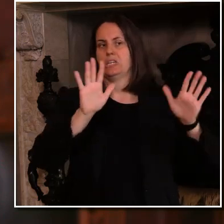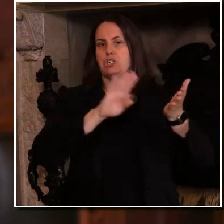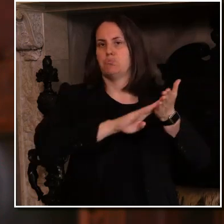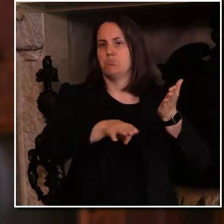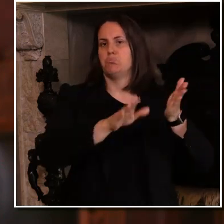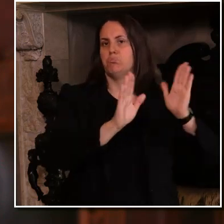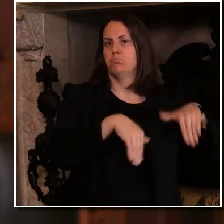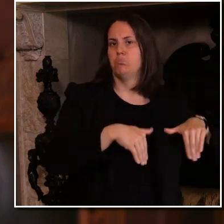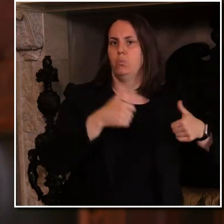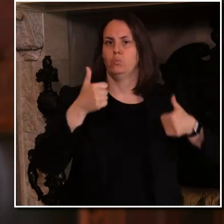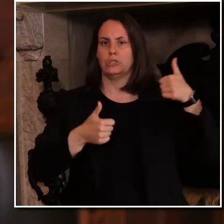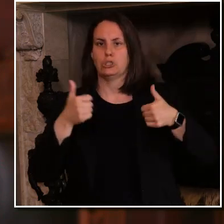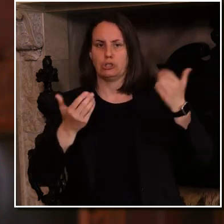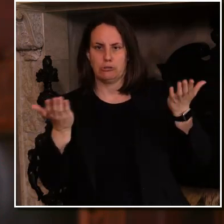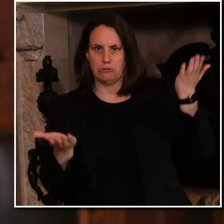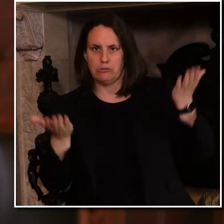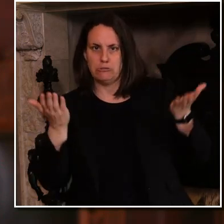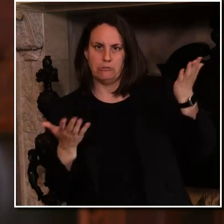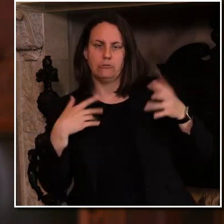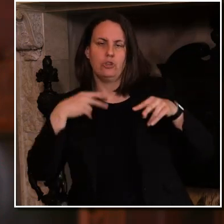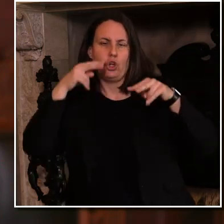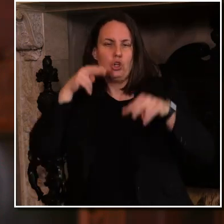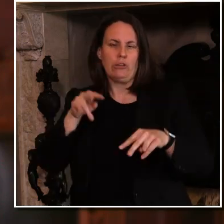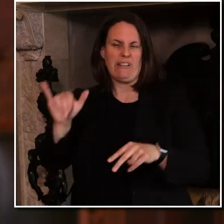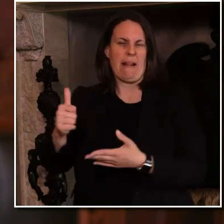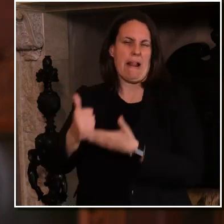including one in which we